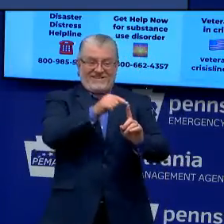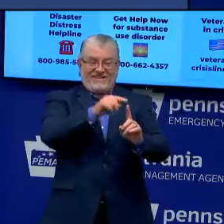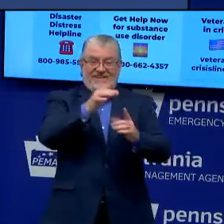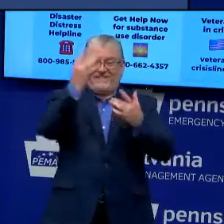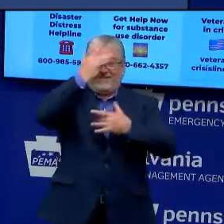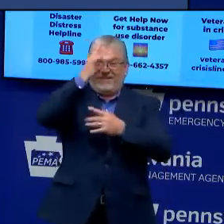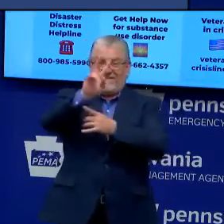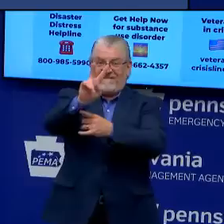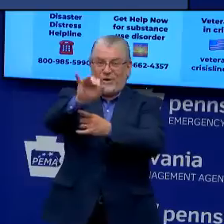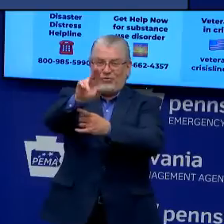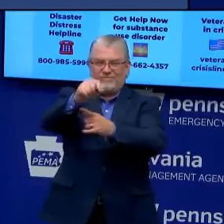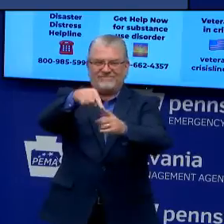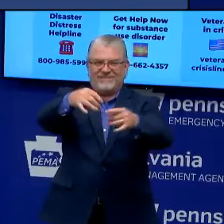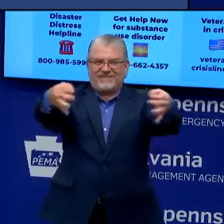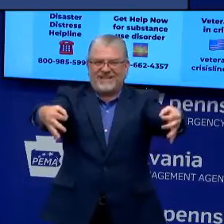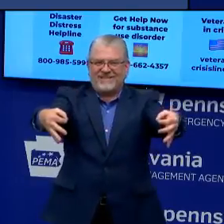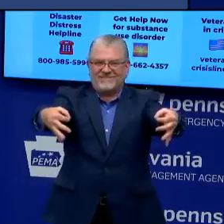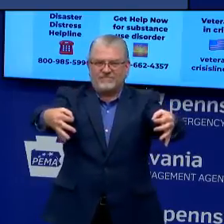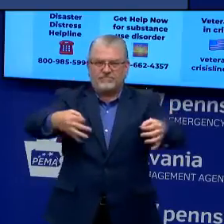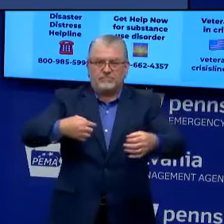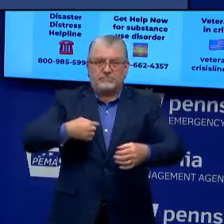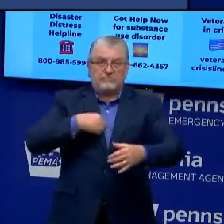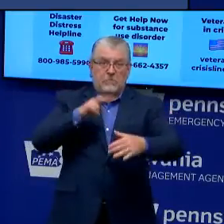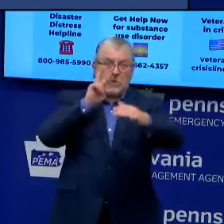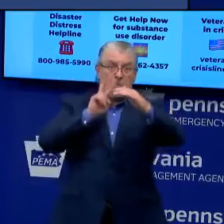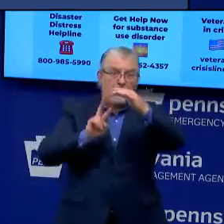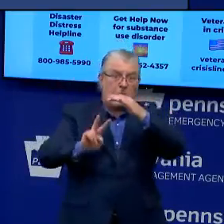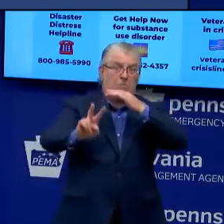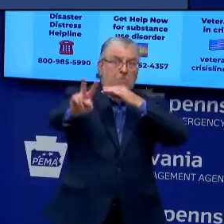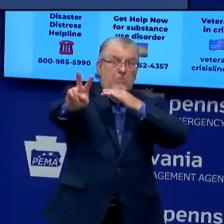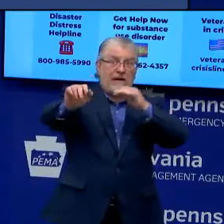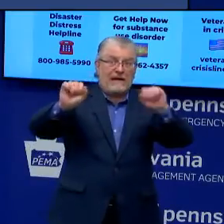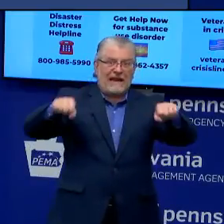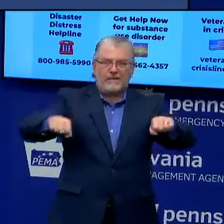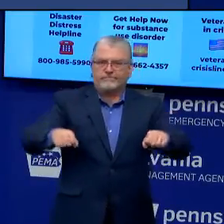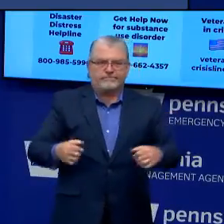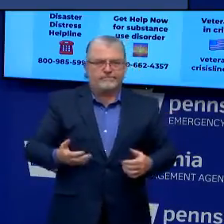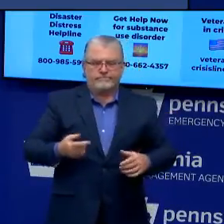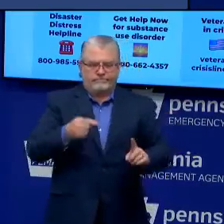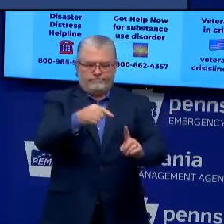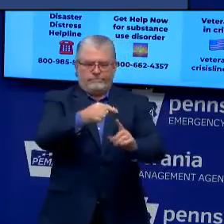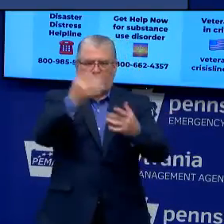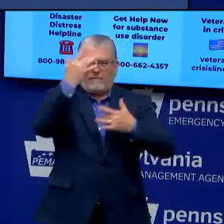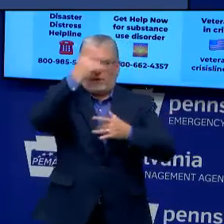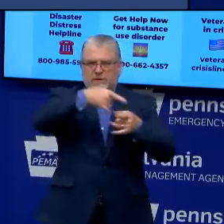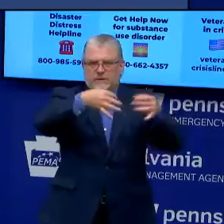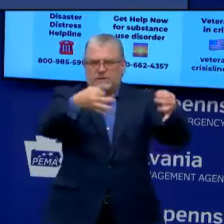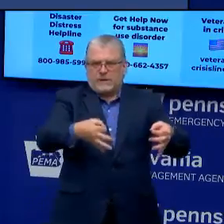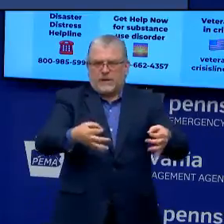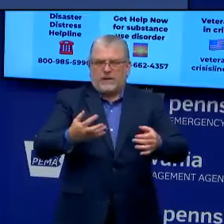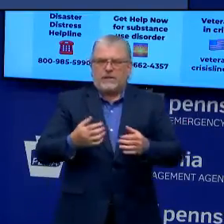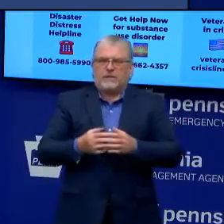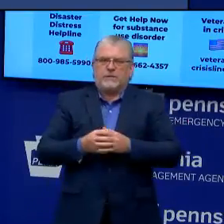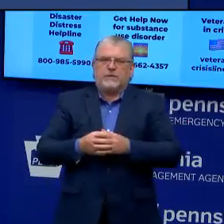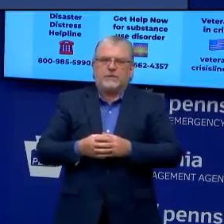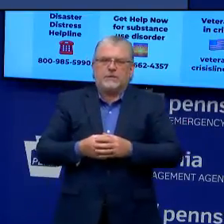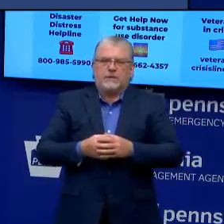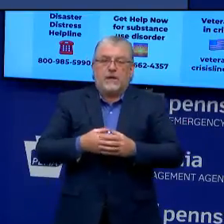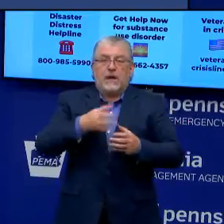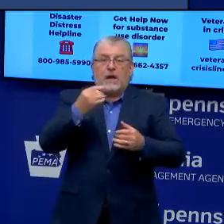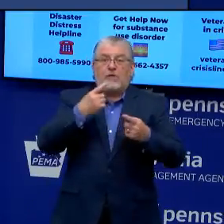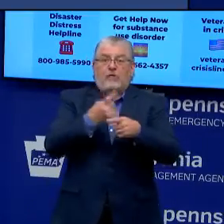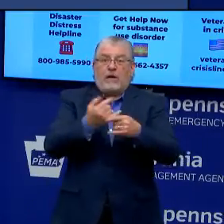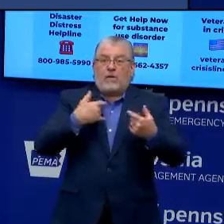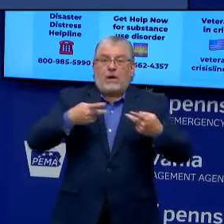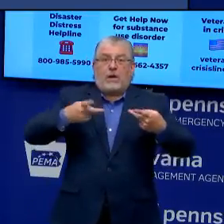yellow phase where gatherings more than 25 individuals is not going to be part of the process. So that would be